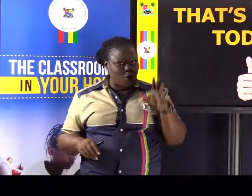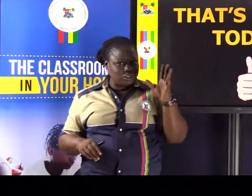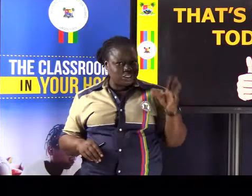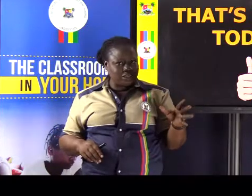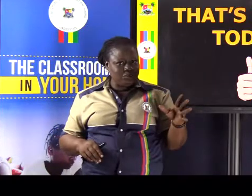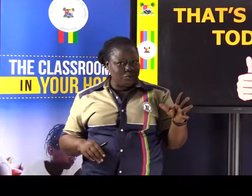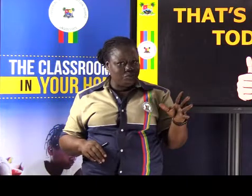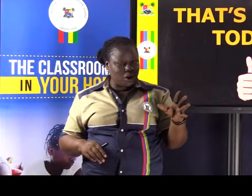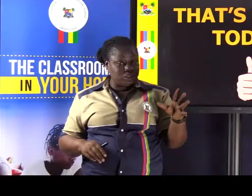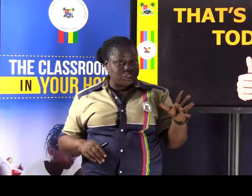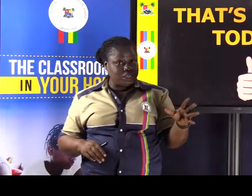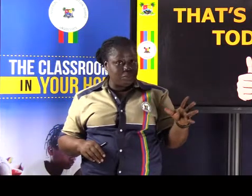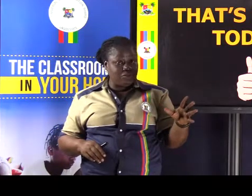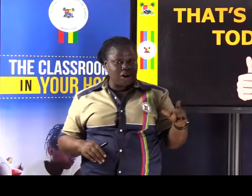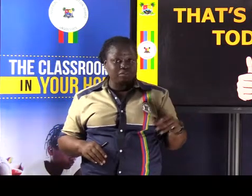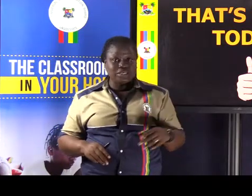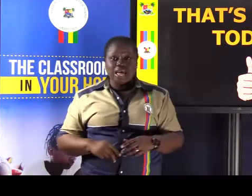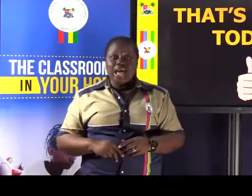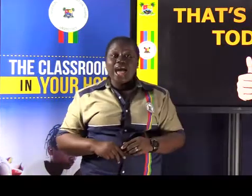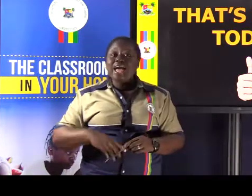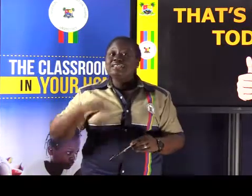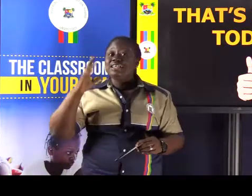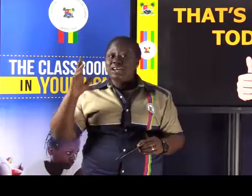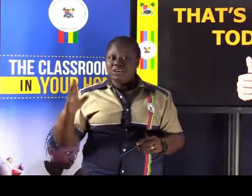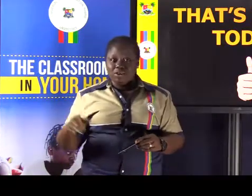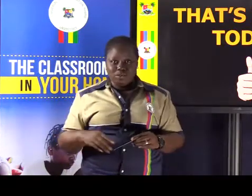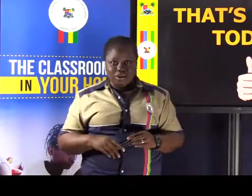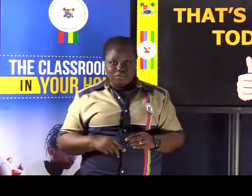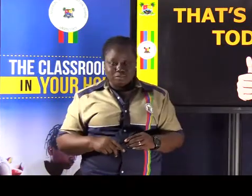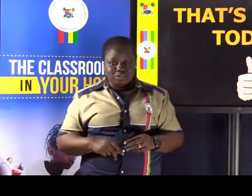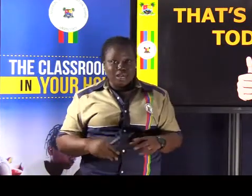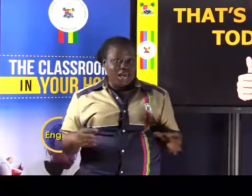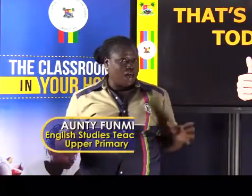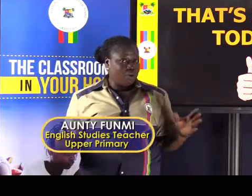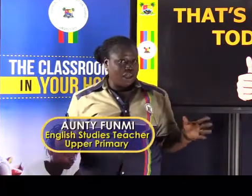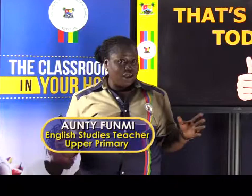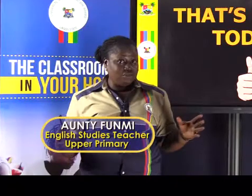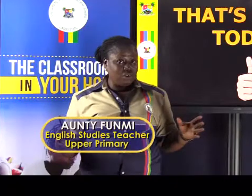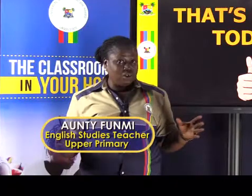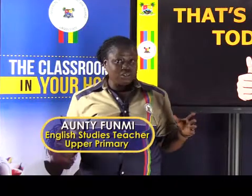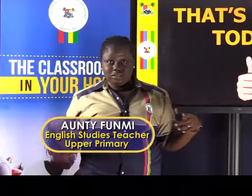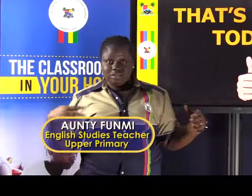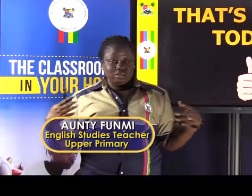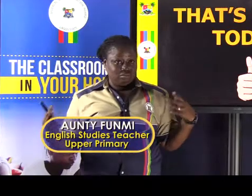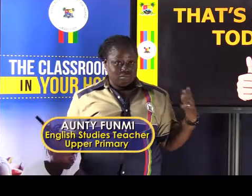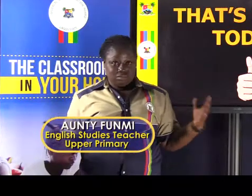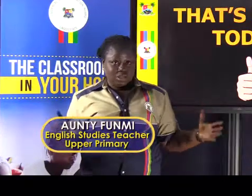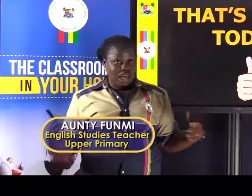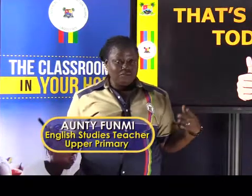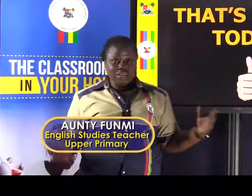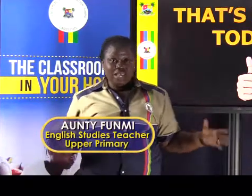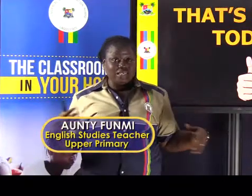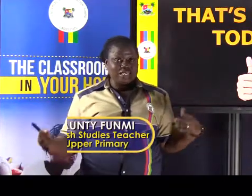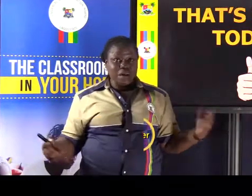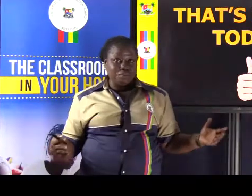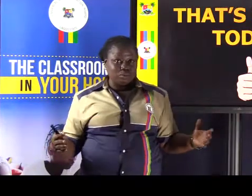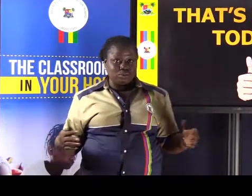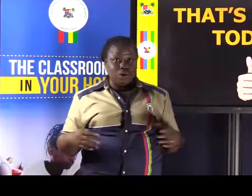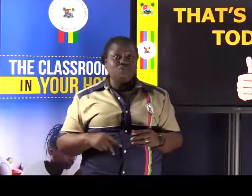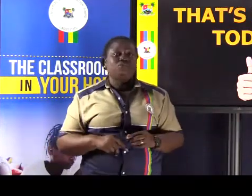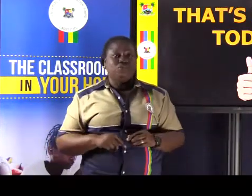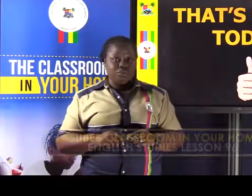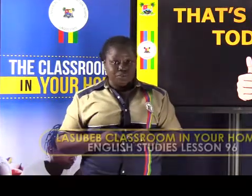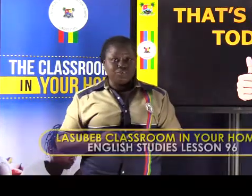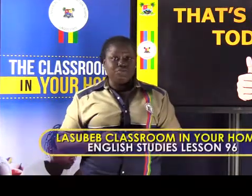at unchangeable verbs and irregular verbs, and we had fun having